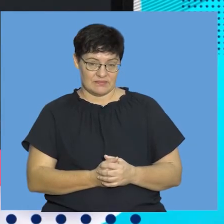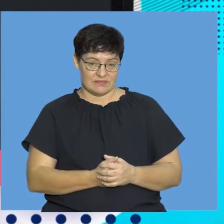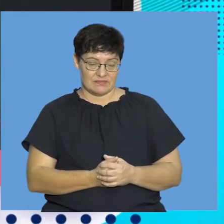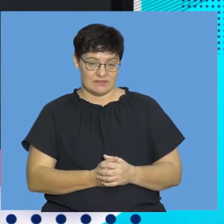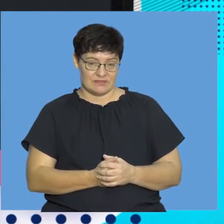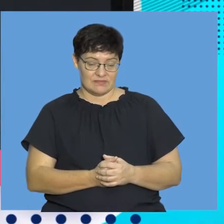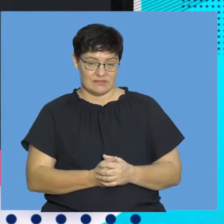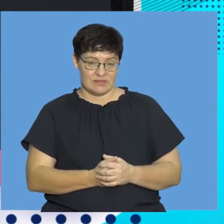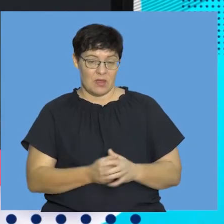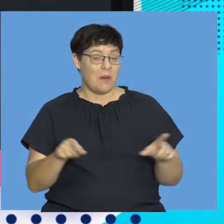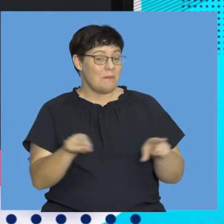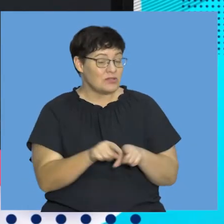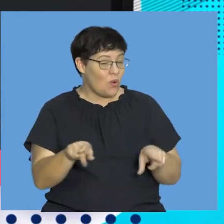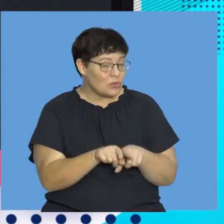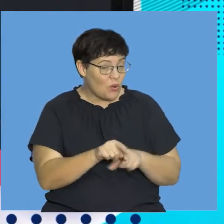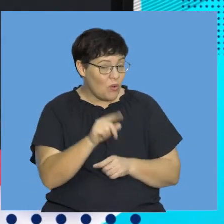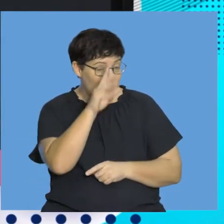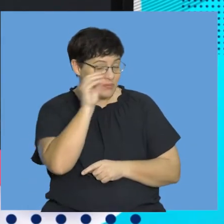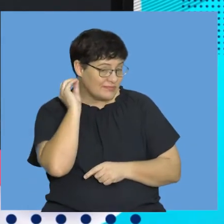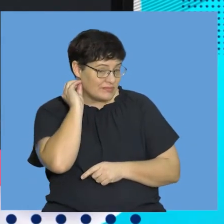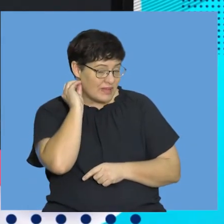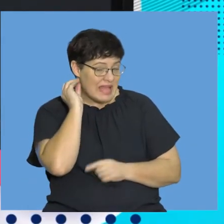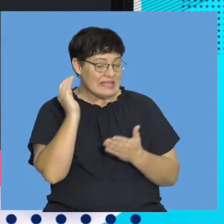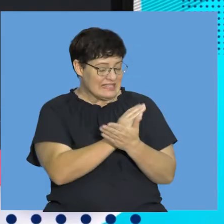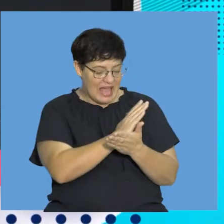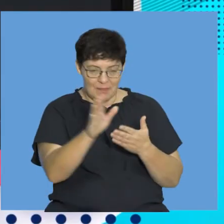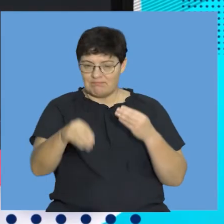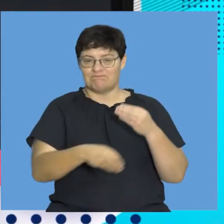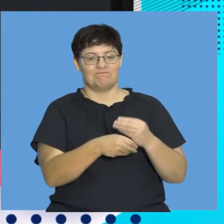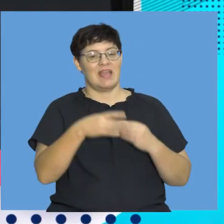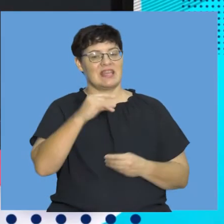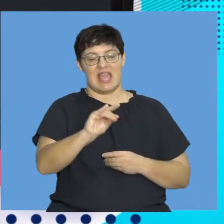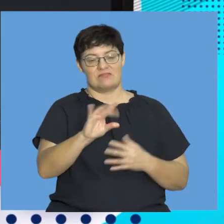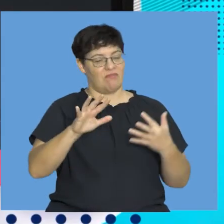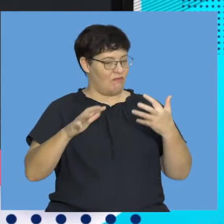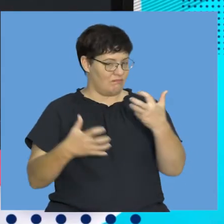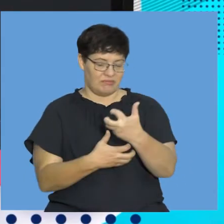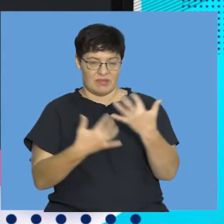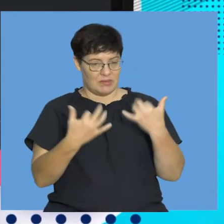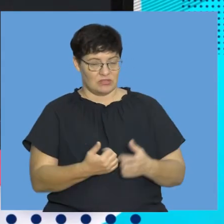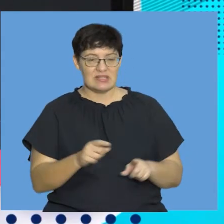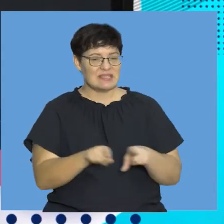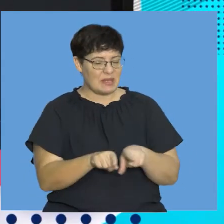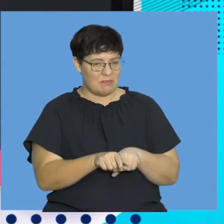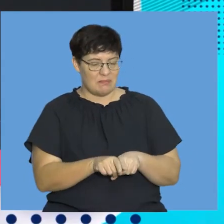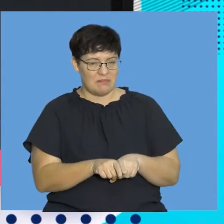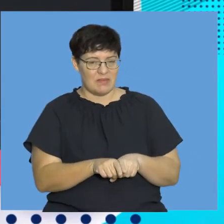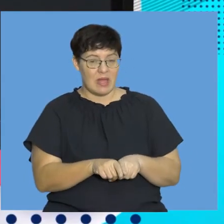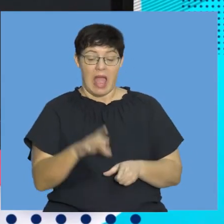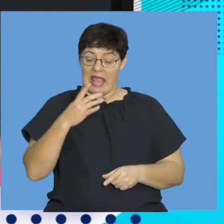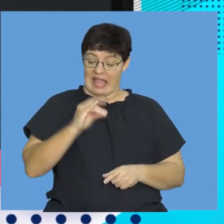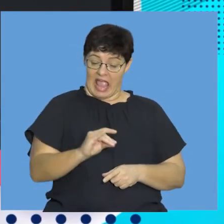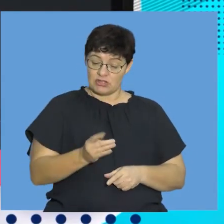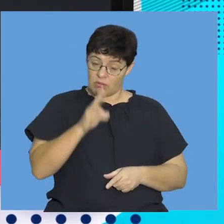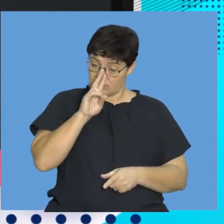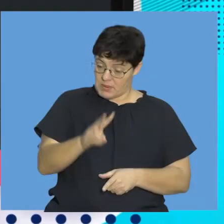into consideration that there are certain items that will not feature in your cash budget, and those are